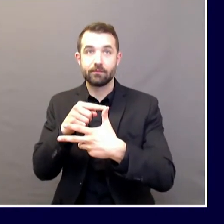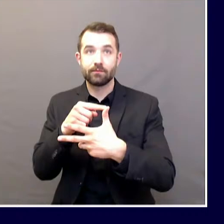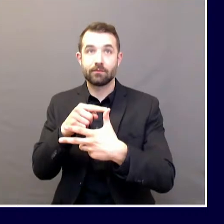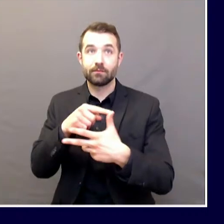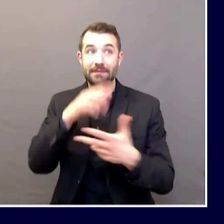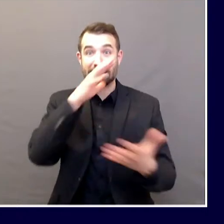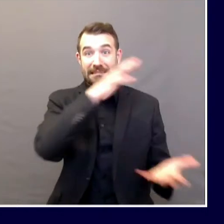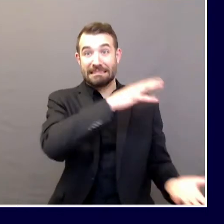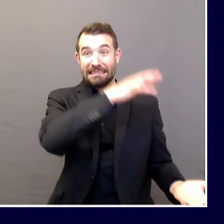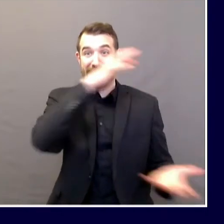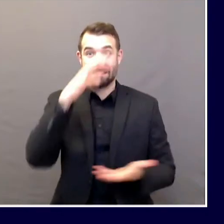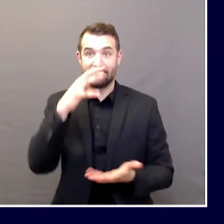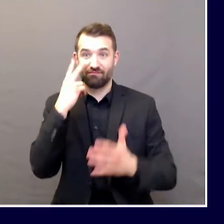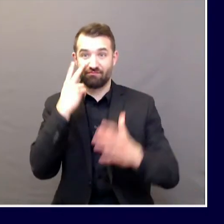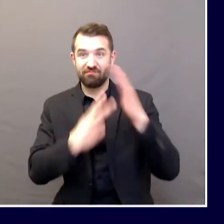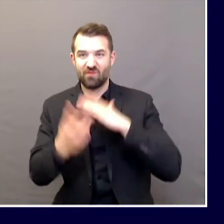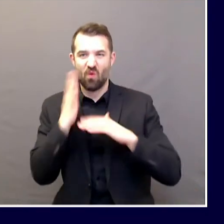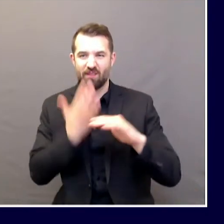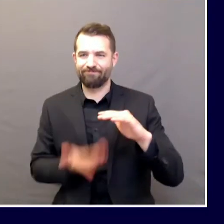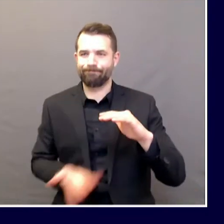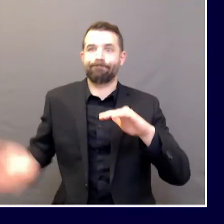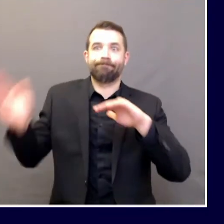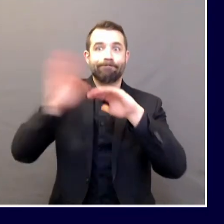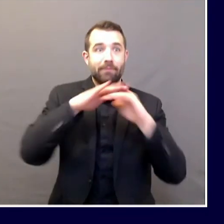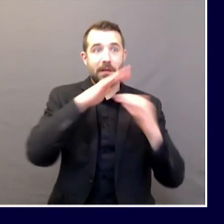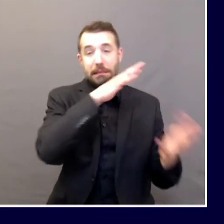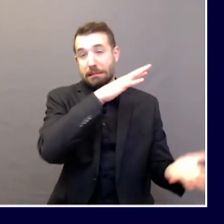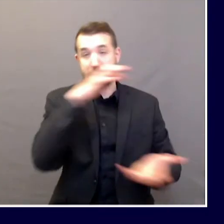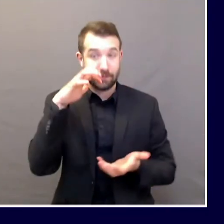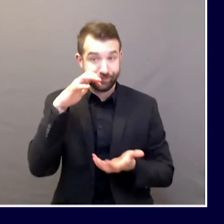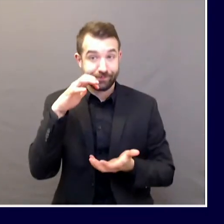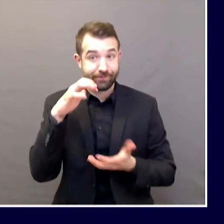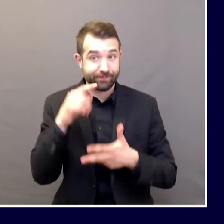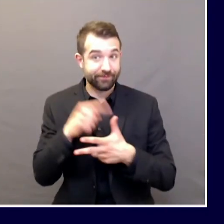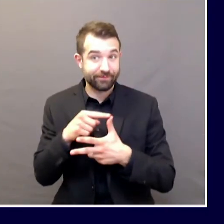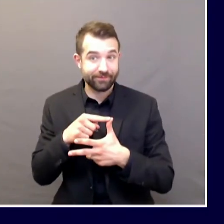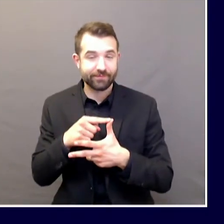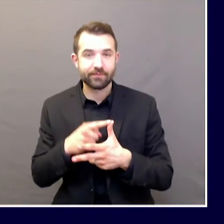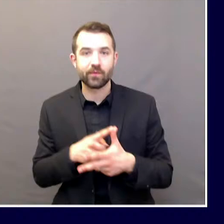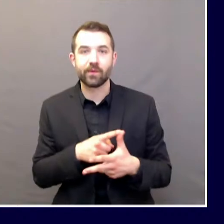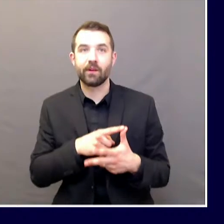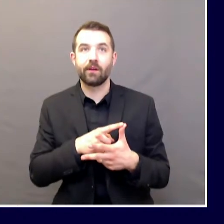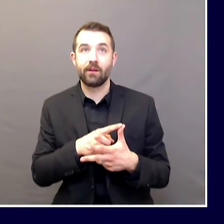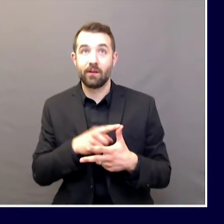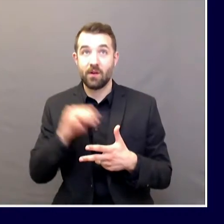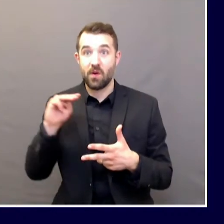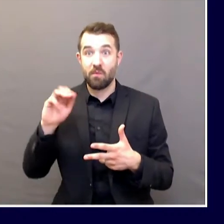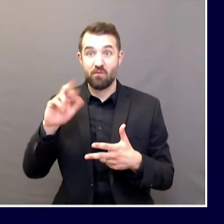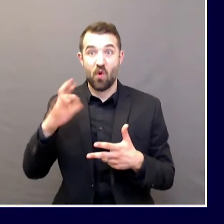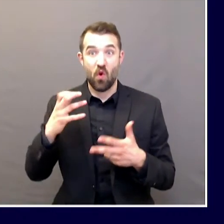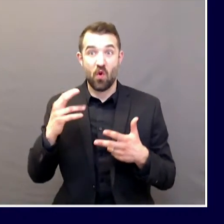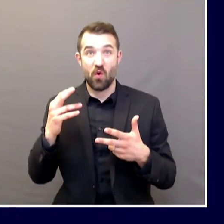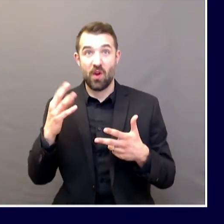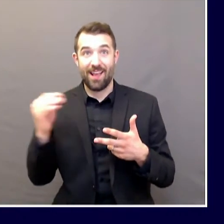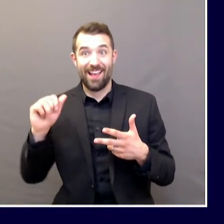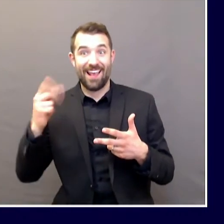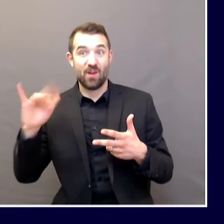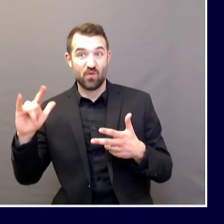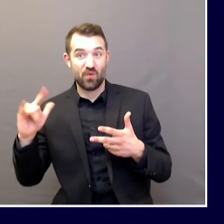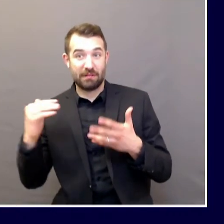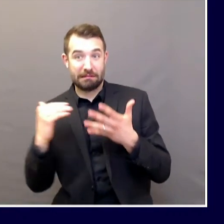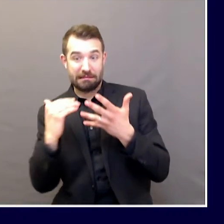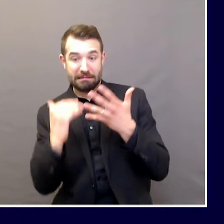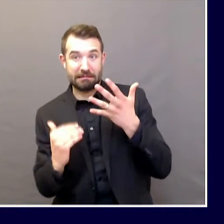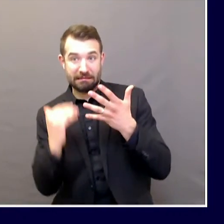supply, perhaps through the balance of this month, but also throughout April. Number two is